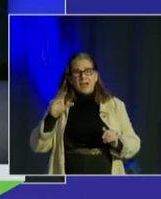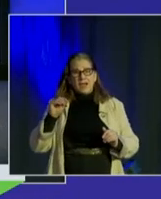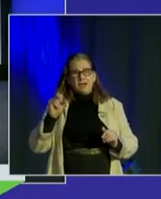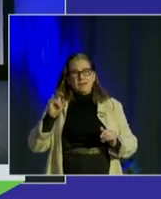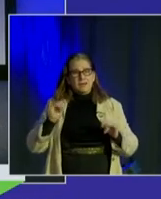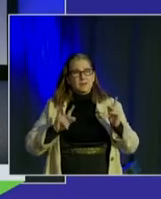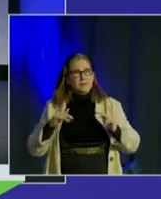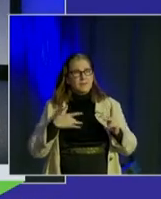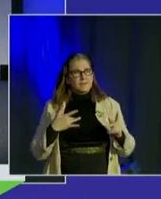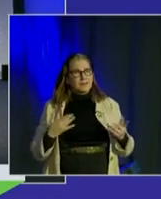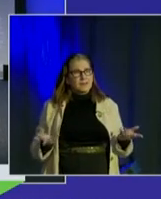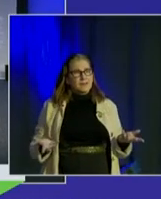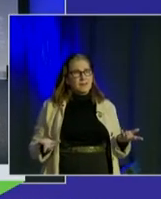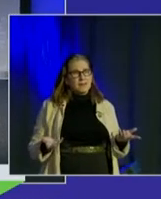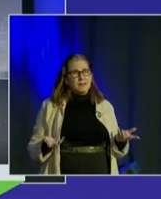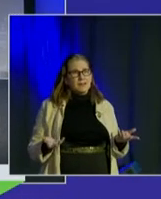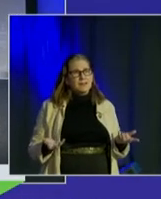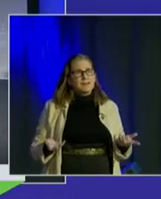years.